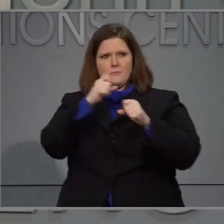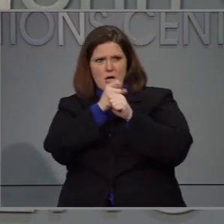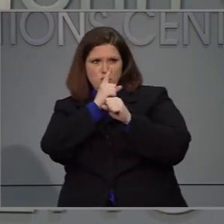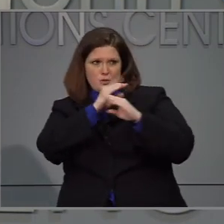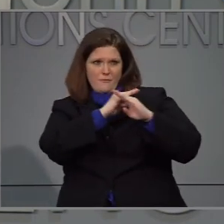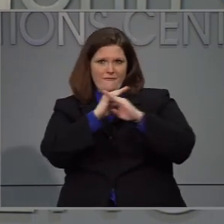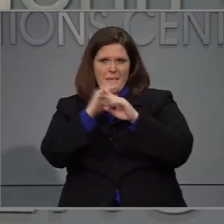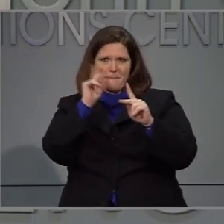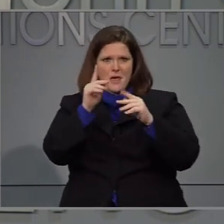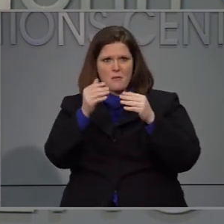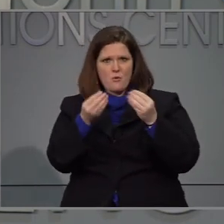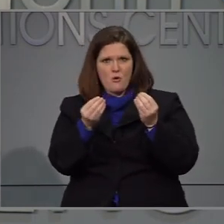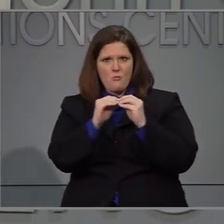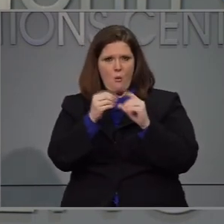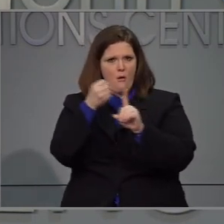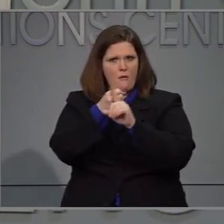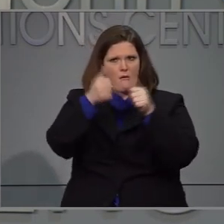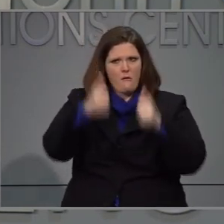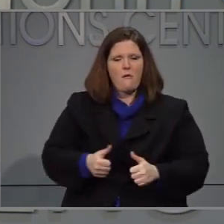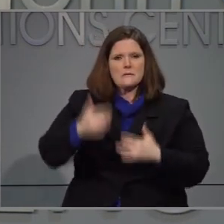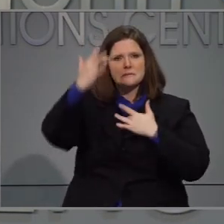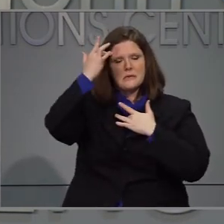Dr. Cohen, would you want to add to that? Okay.